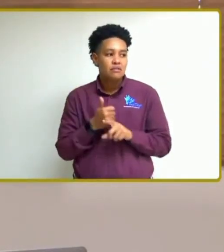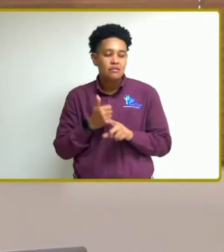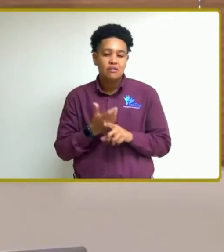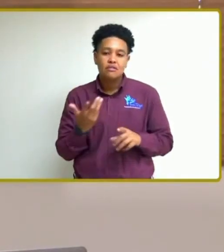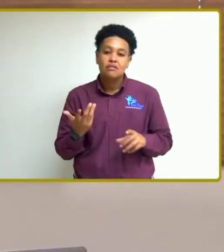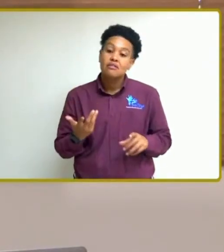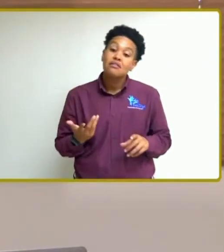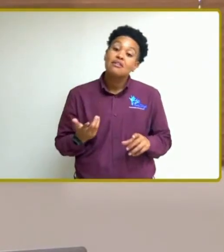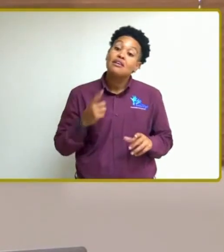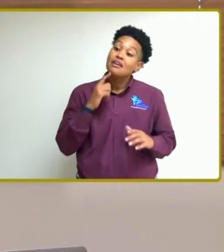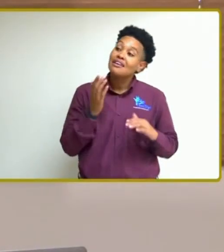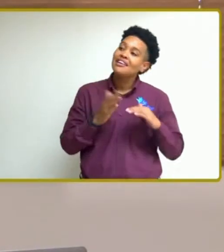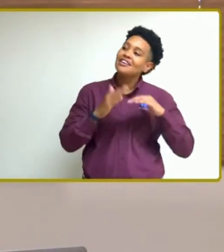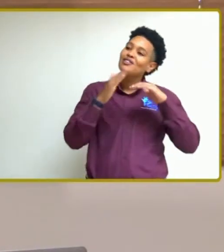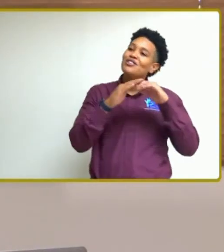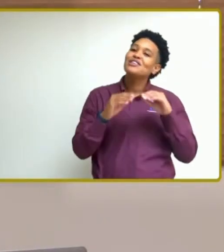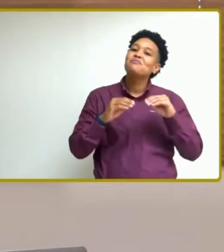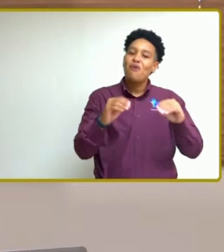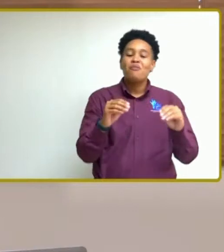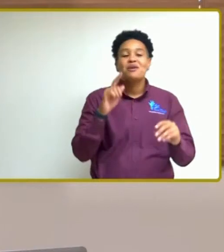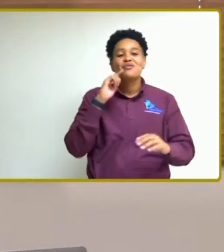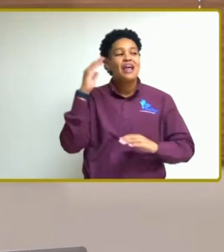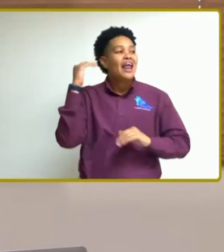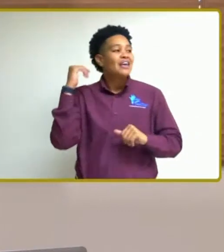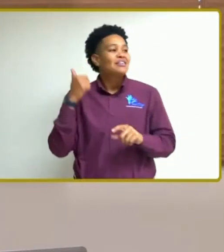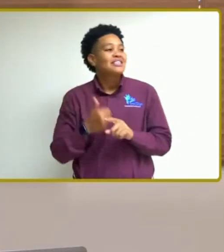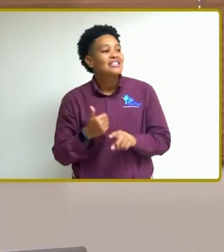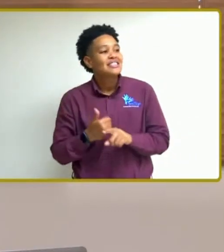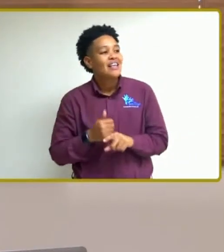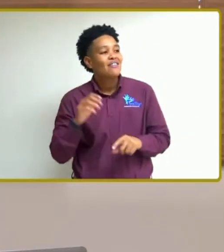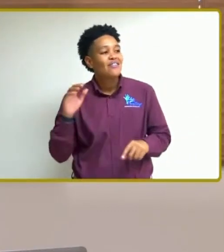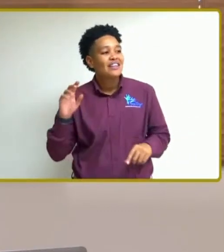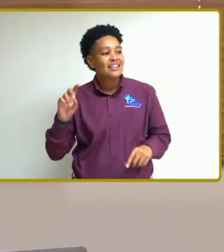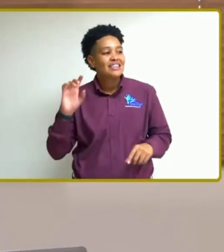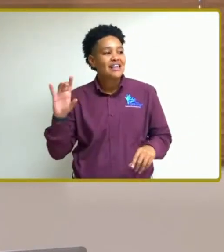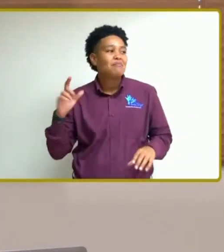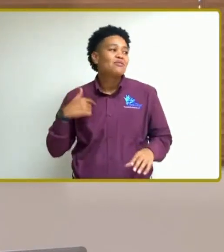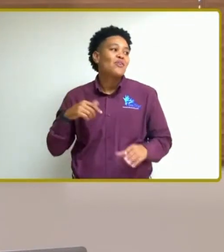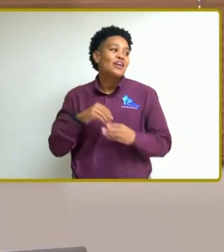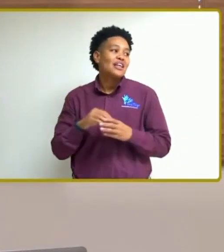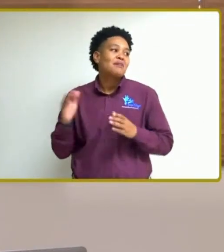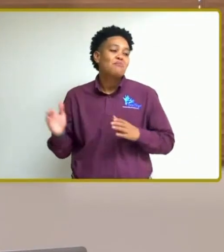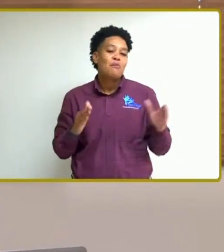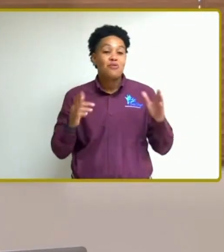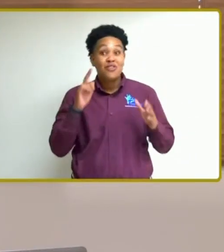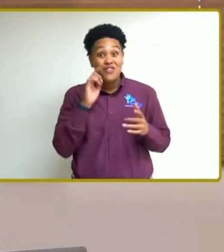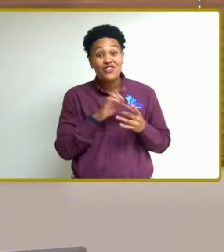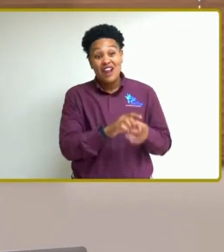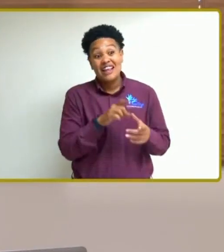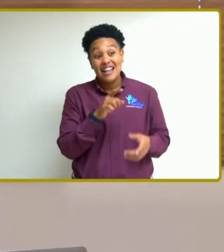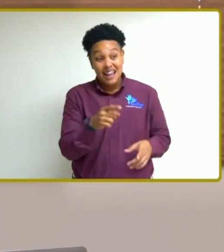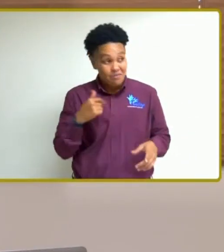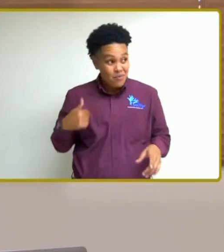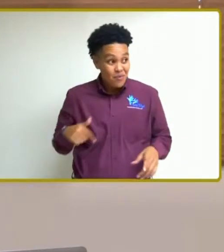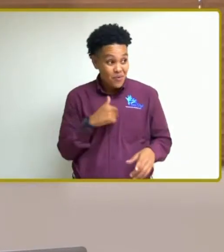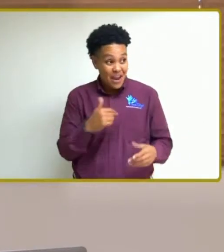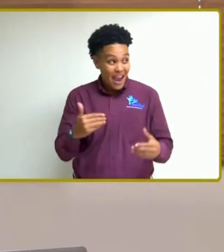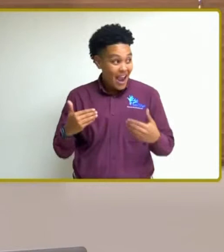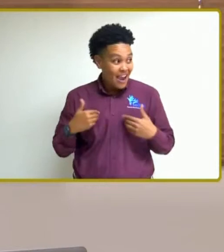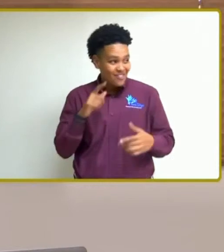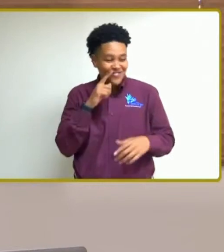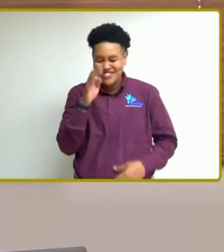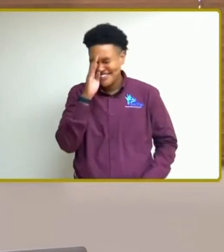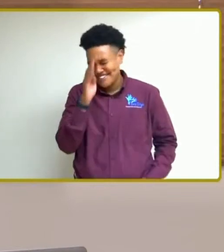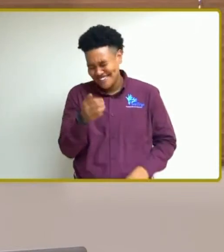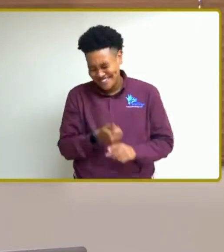increased movement that was anticipated in December. So in preparation for that, we had